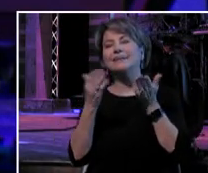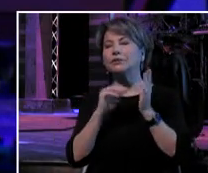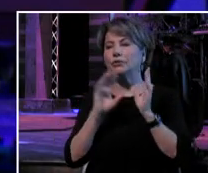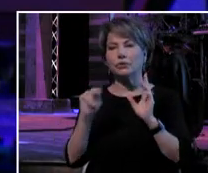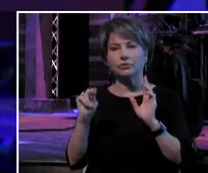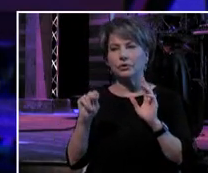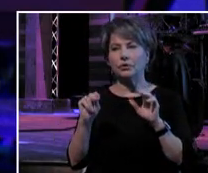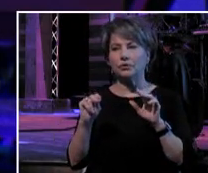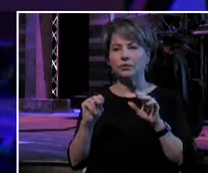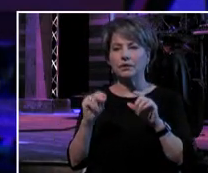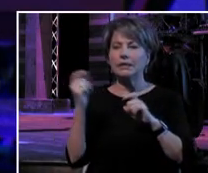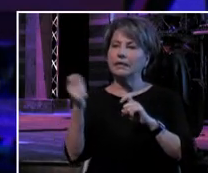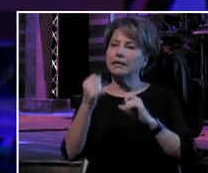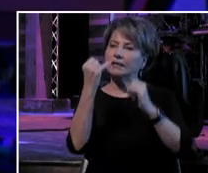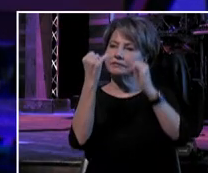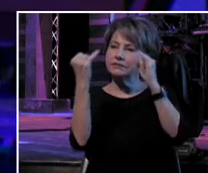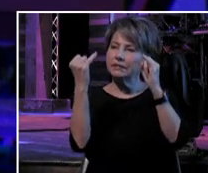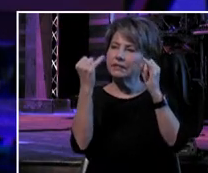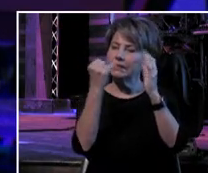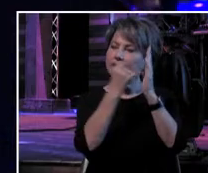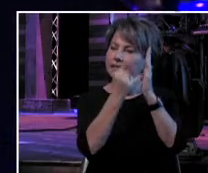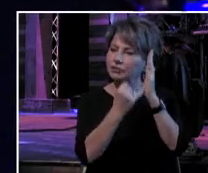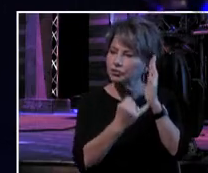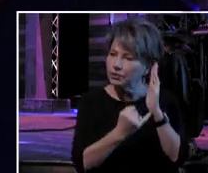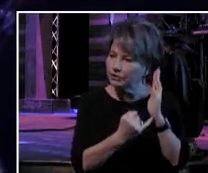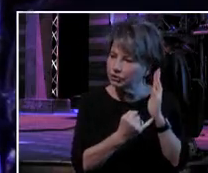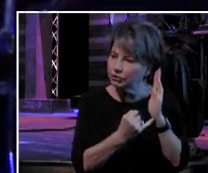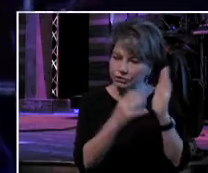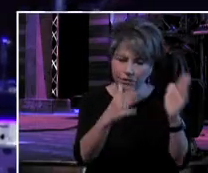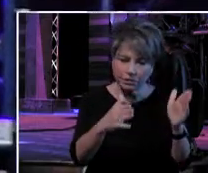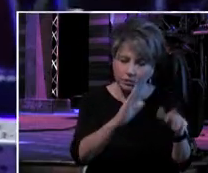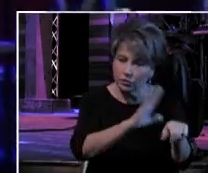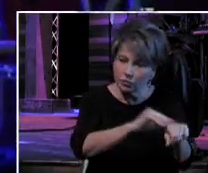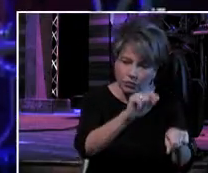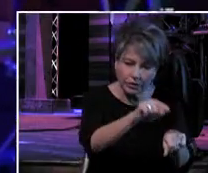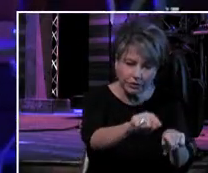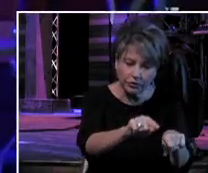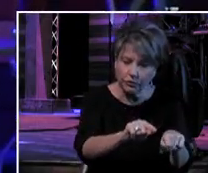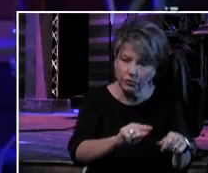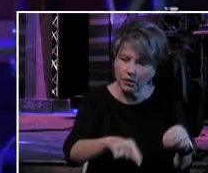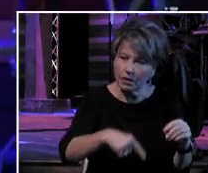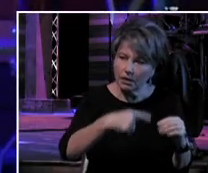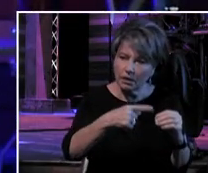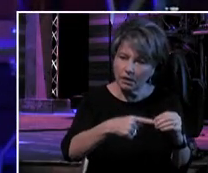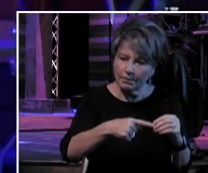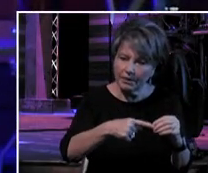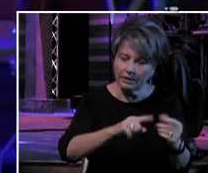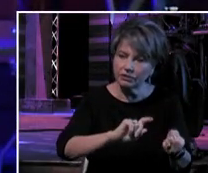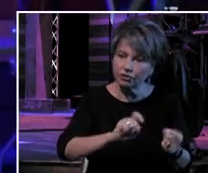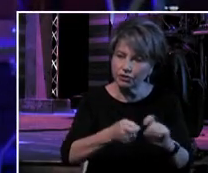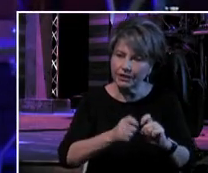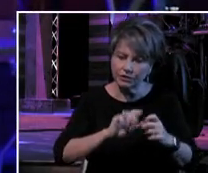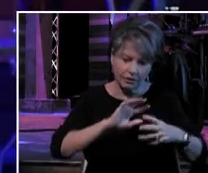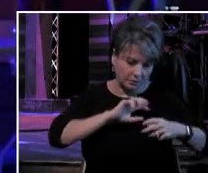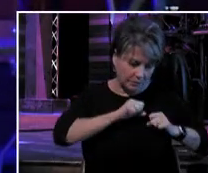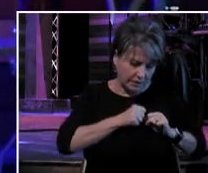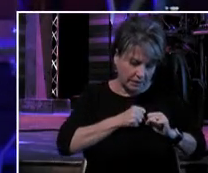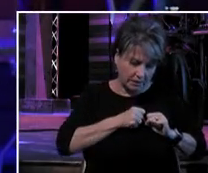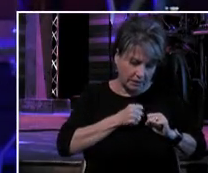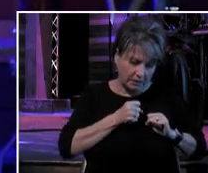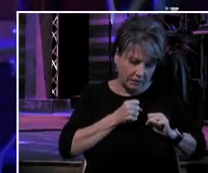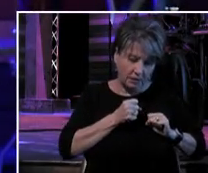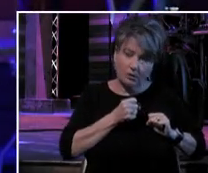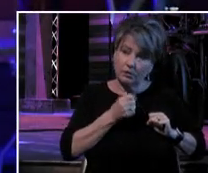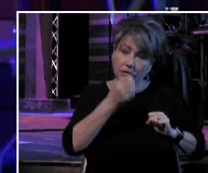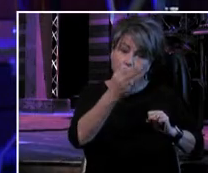mourning instructions in the Old Testament. And it talks about turning our mourning and finding joy even when